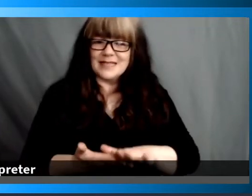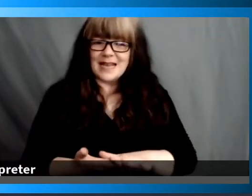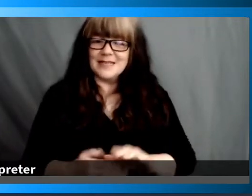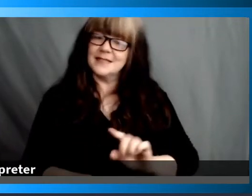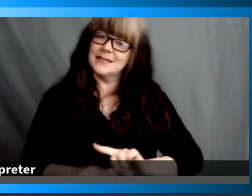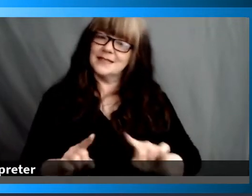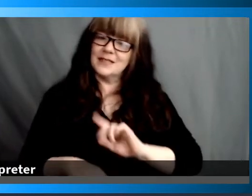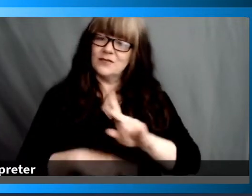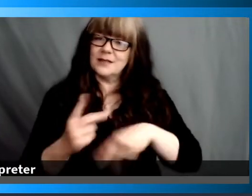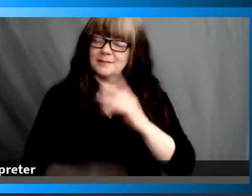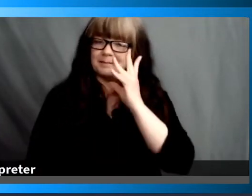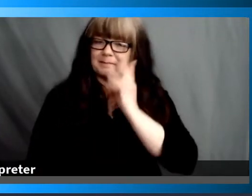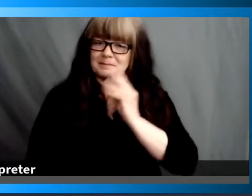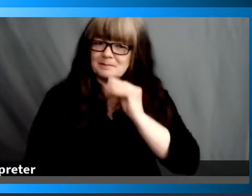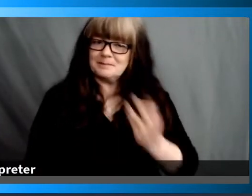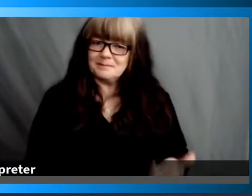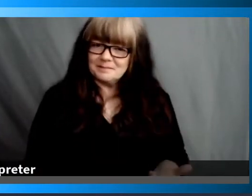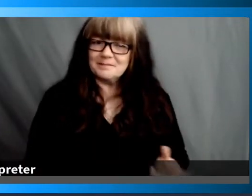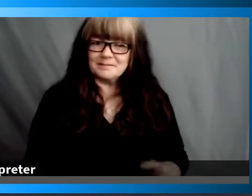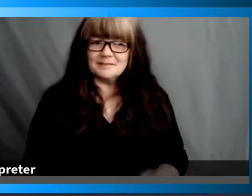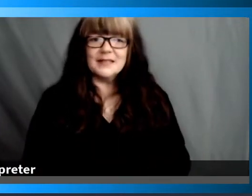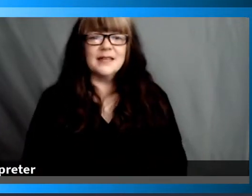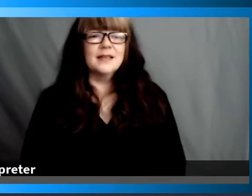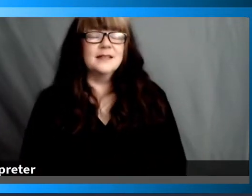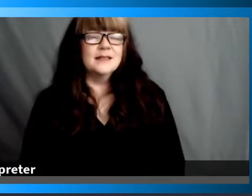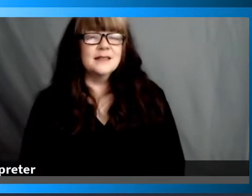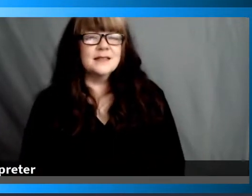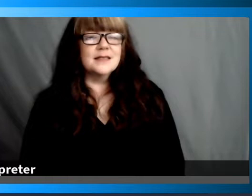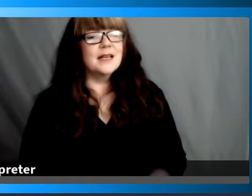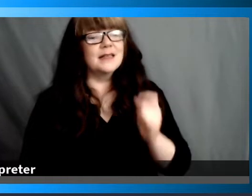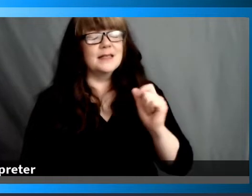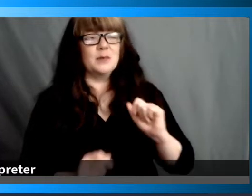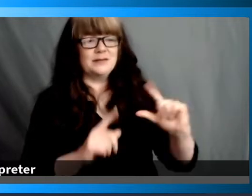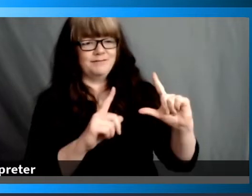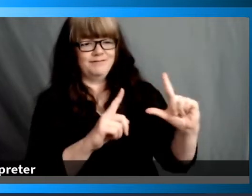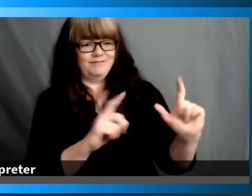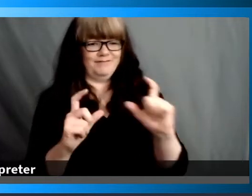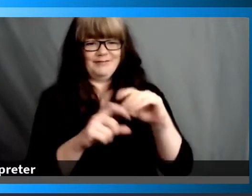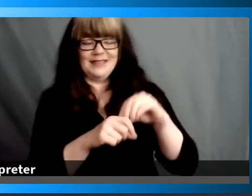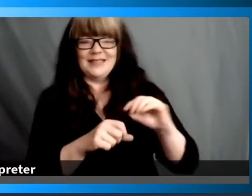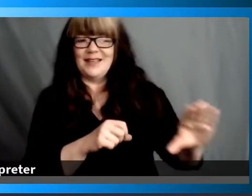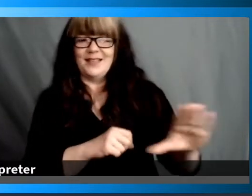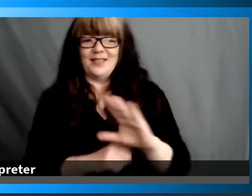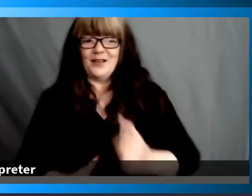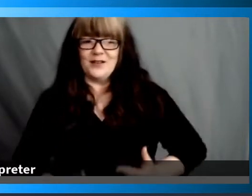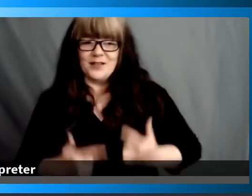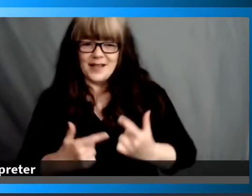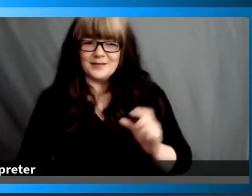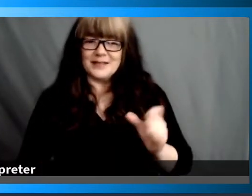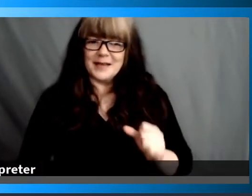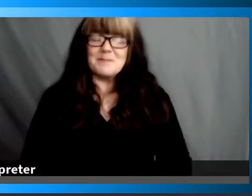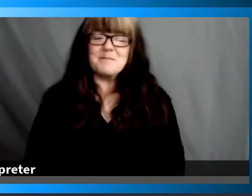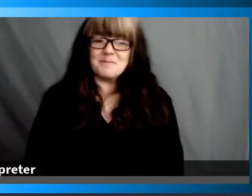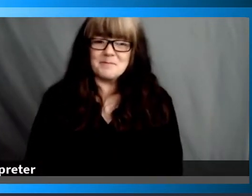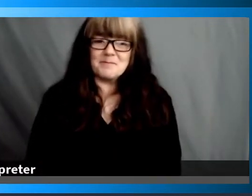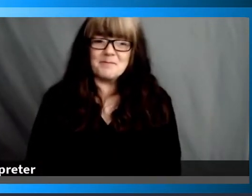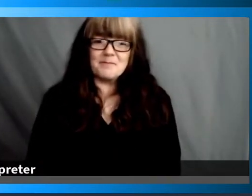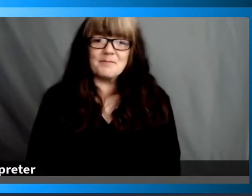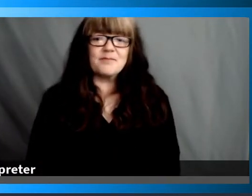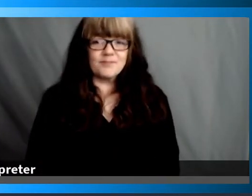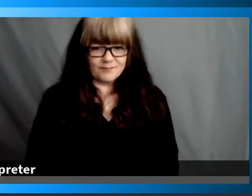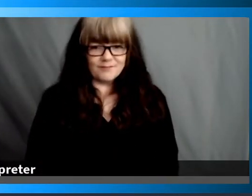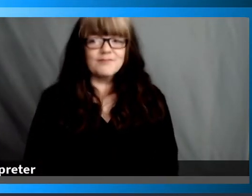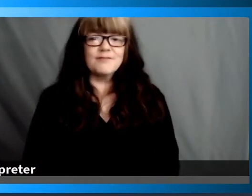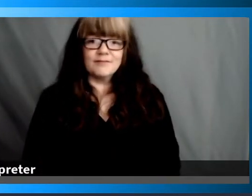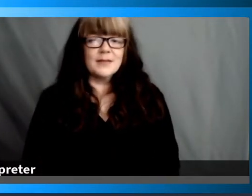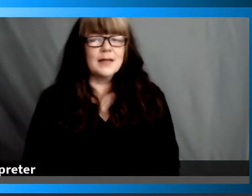of a experience. Yeah, it's little snapshots into people's existence, right? Yeah, it's awesome. Yeah.